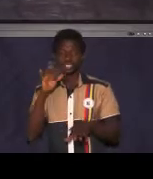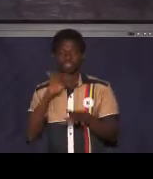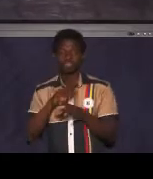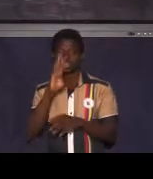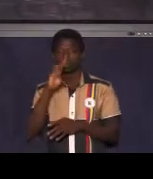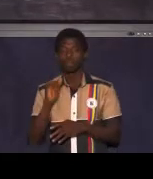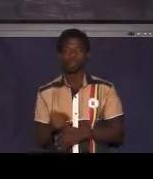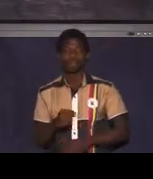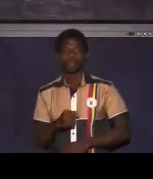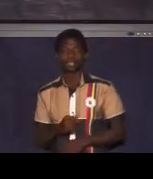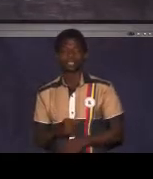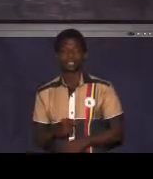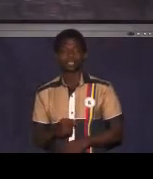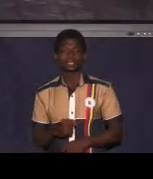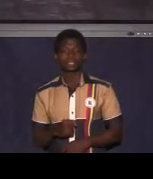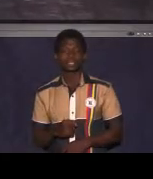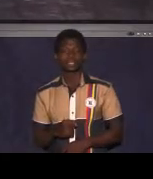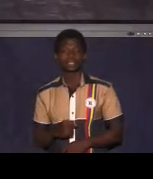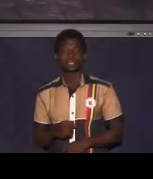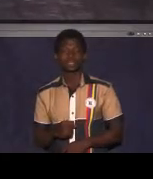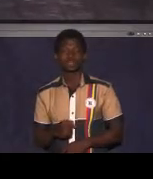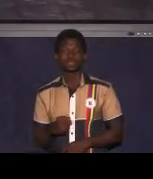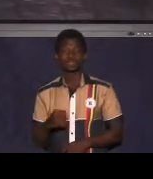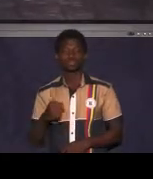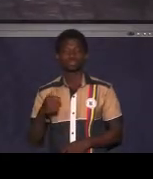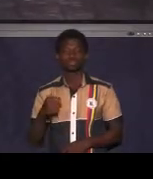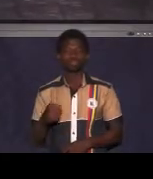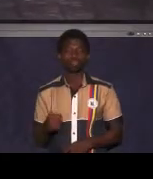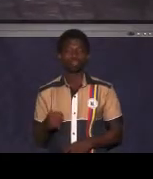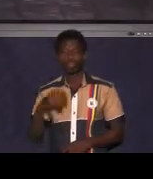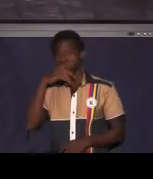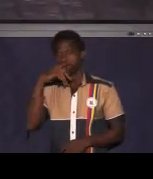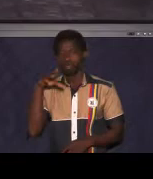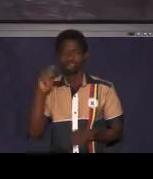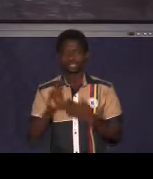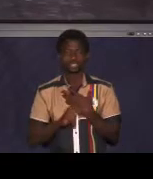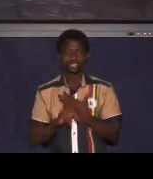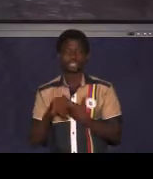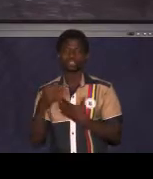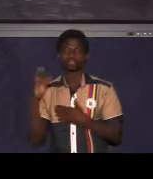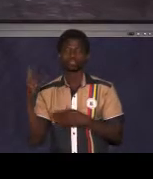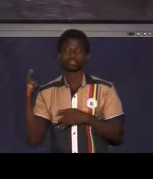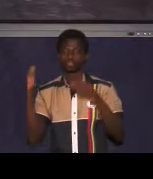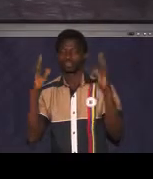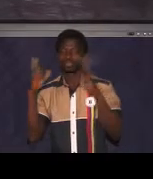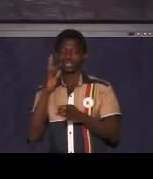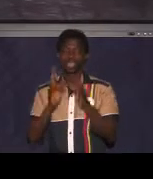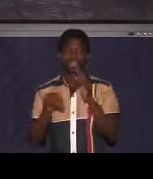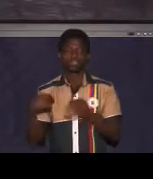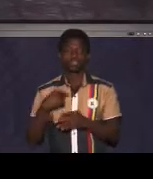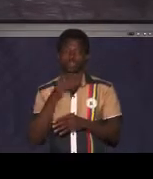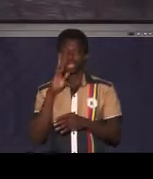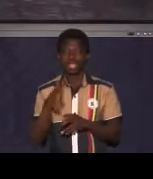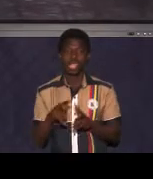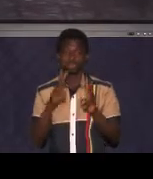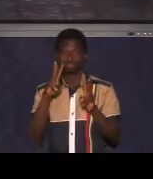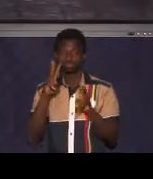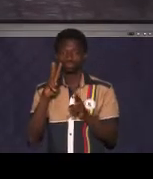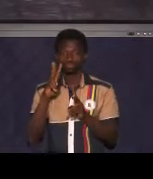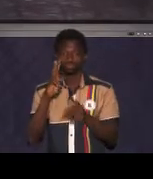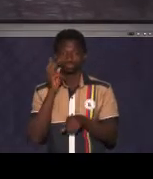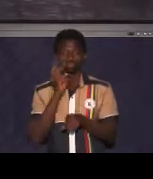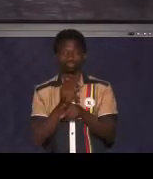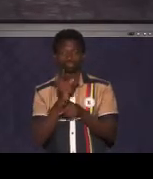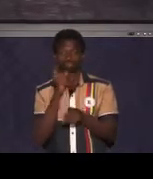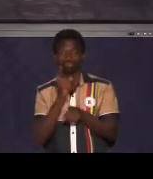affected by temperature. That's another property. Just take for instance, if we are two inside